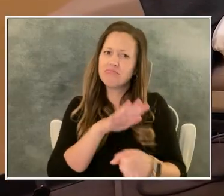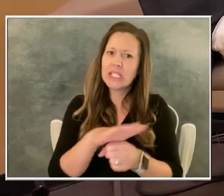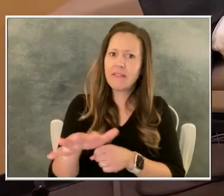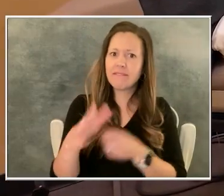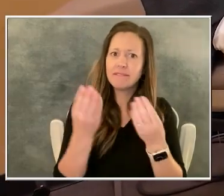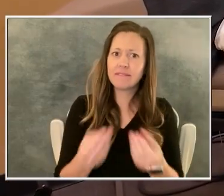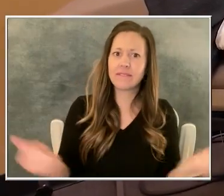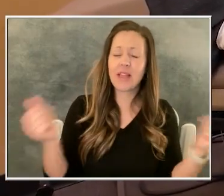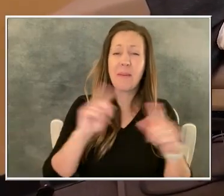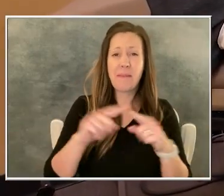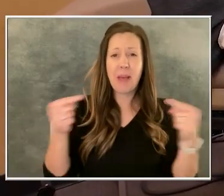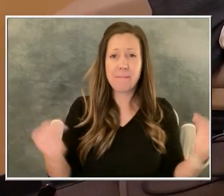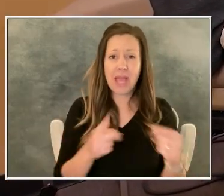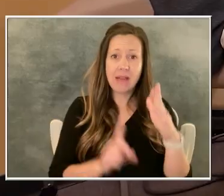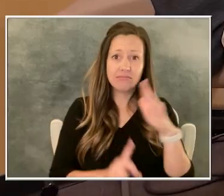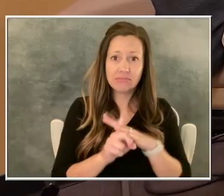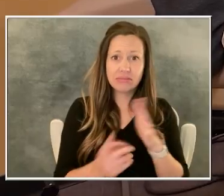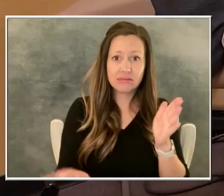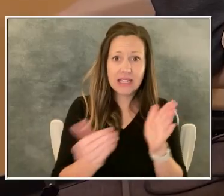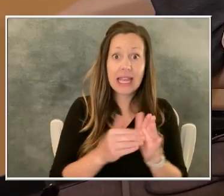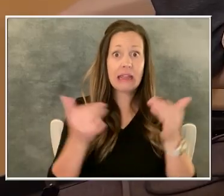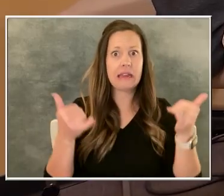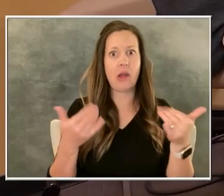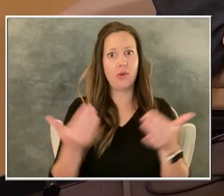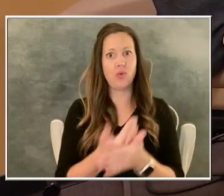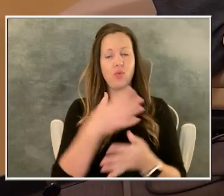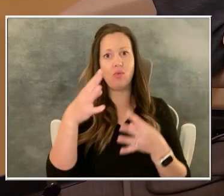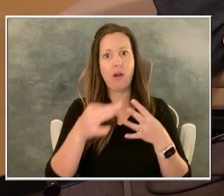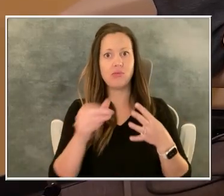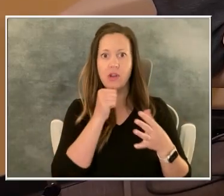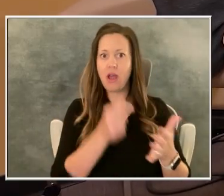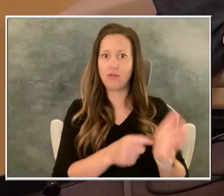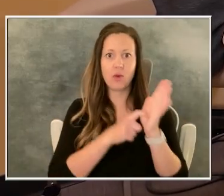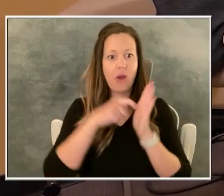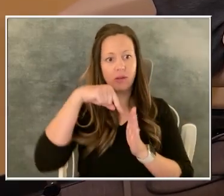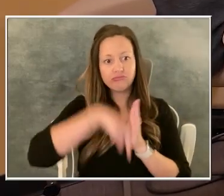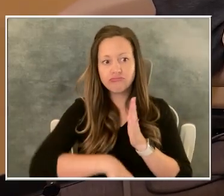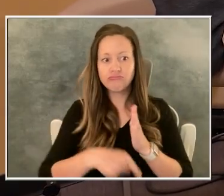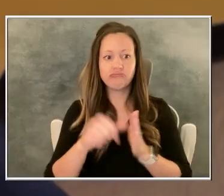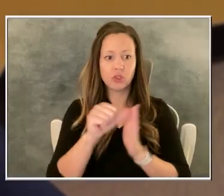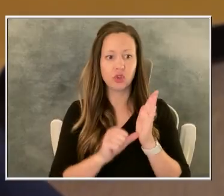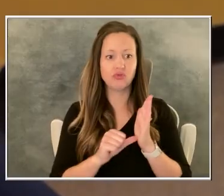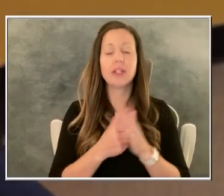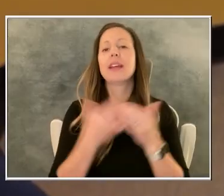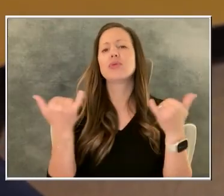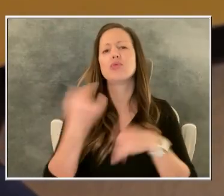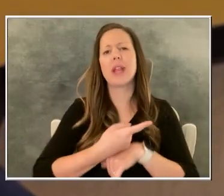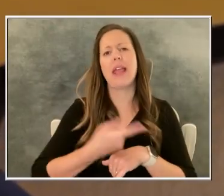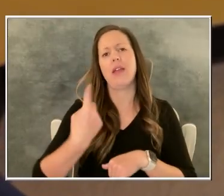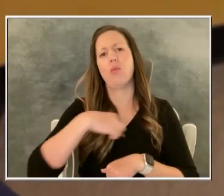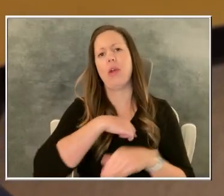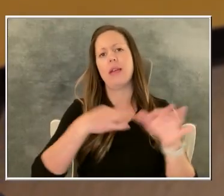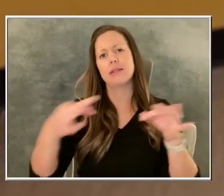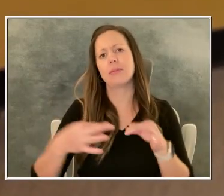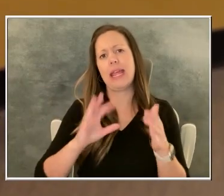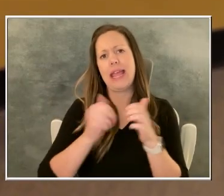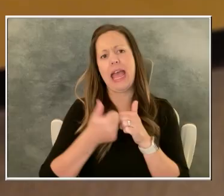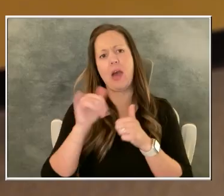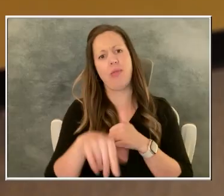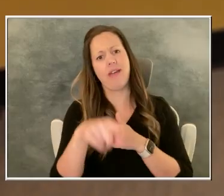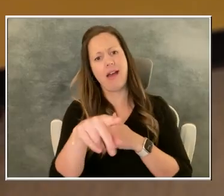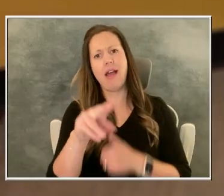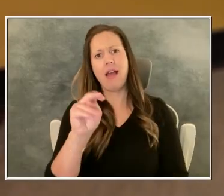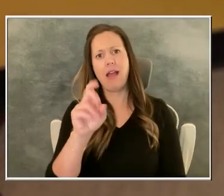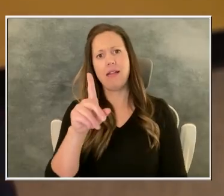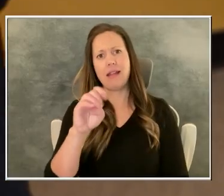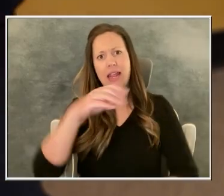new minimally invasive option that doesn't require surgery. Today, we are explaining how this device, a needle inside